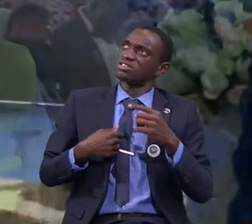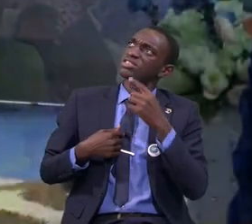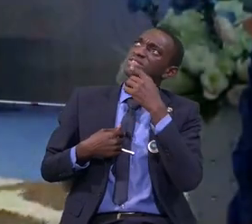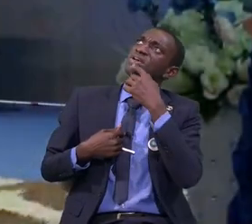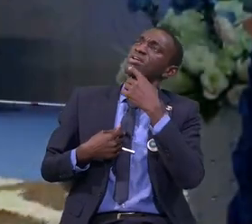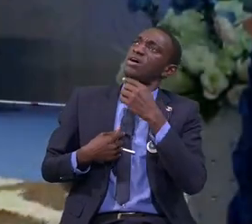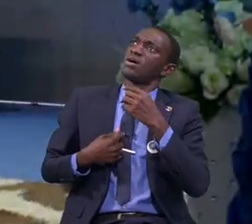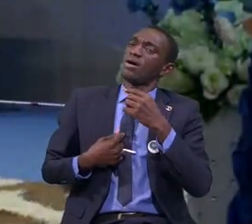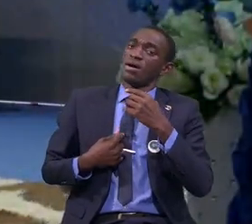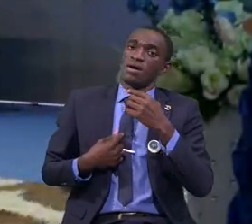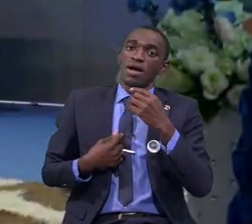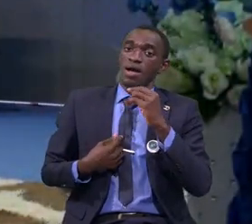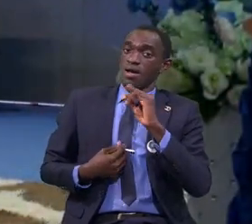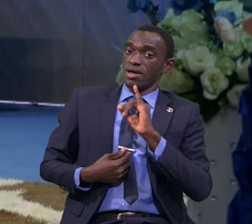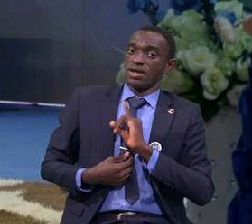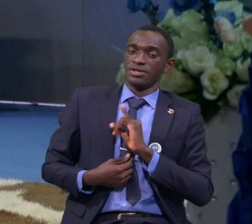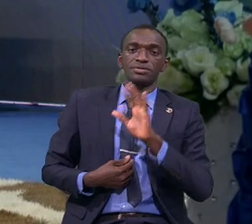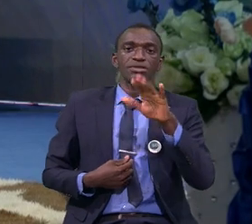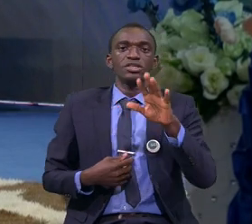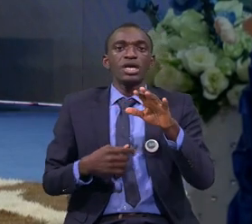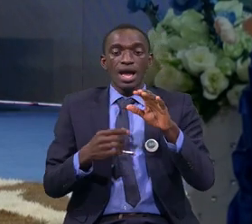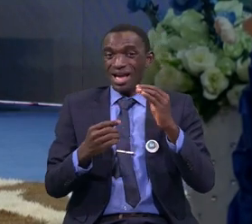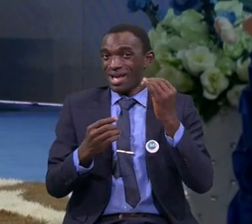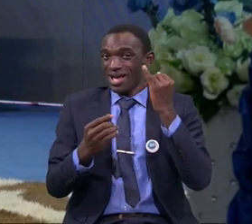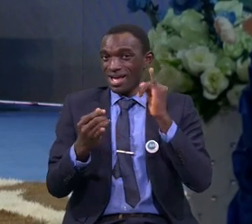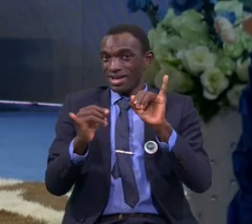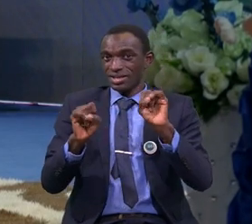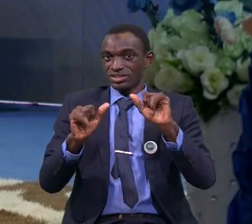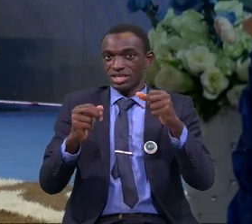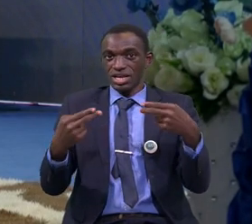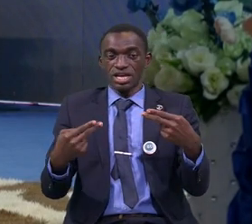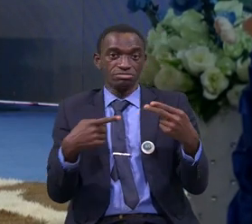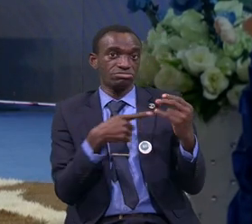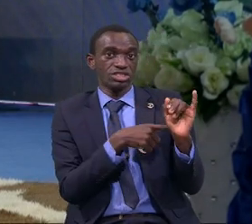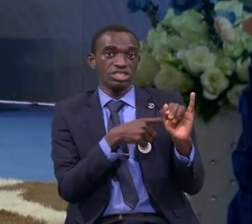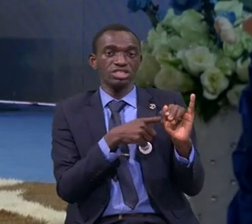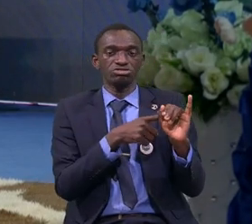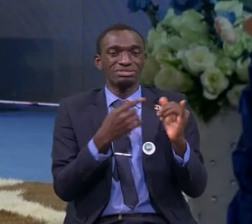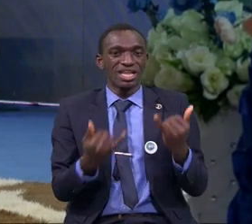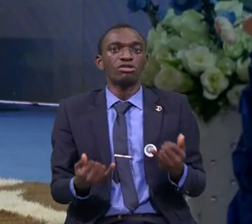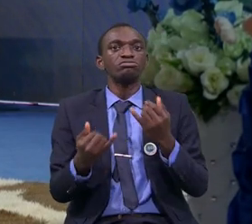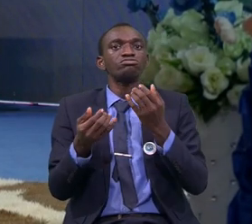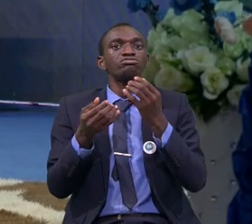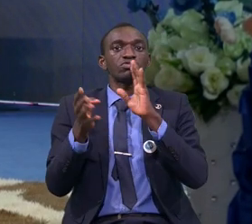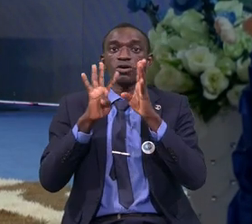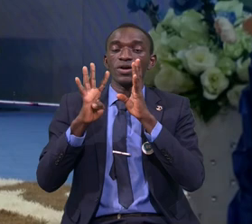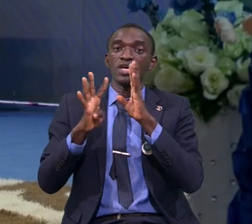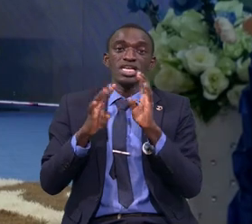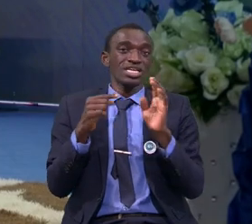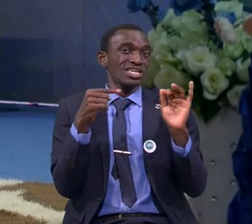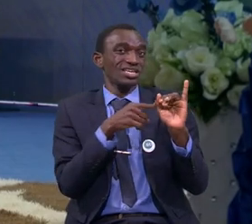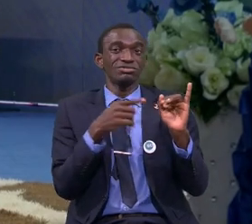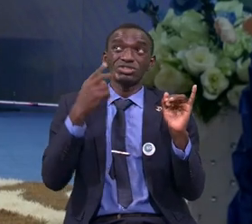It's Isaiah that is talking now. He had seen the glory of God. You know,